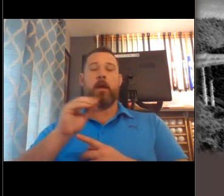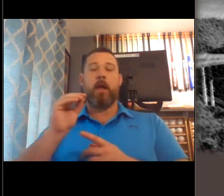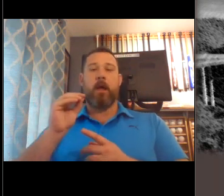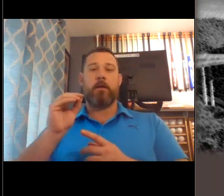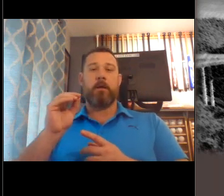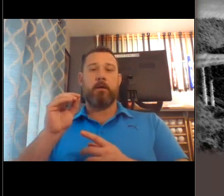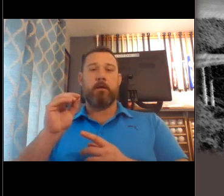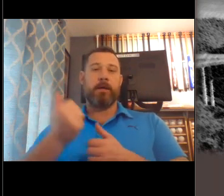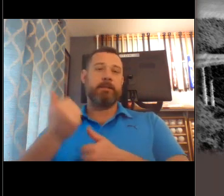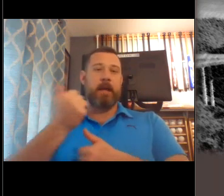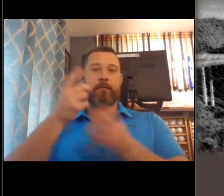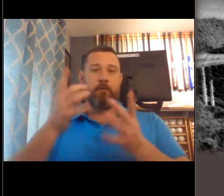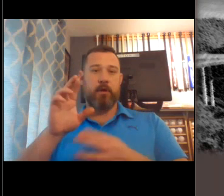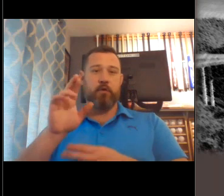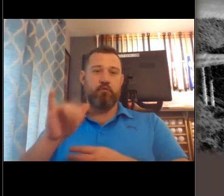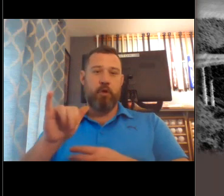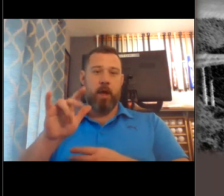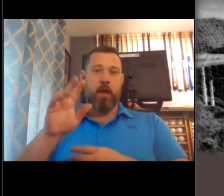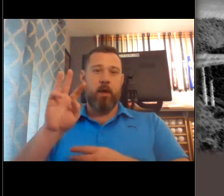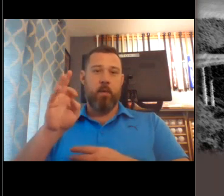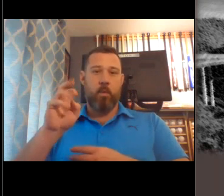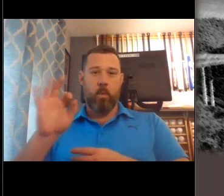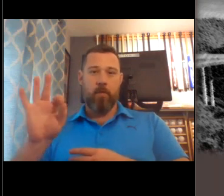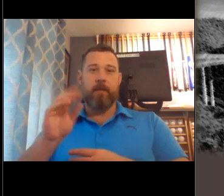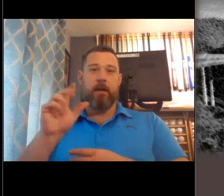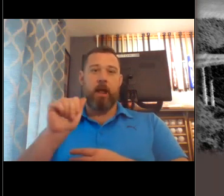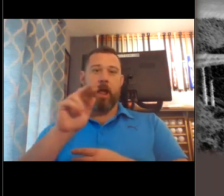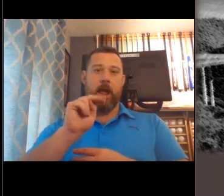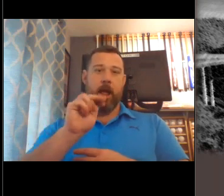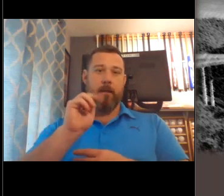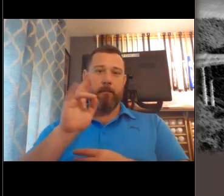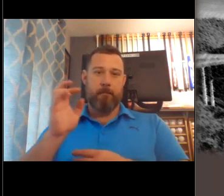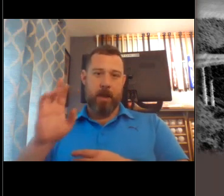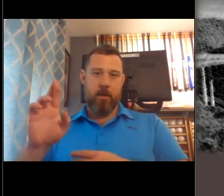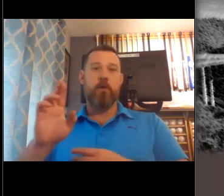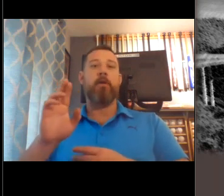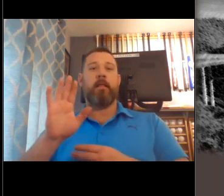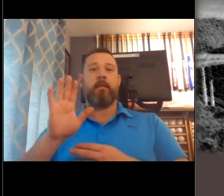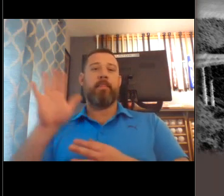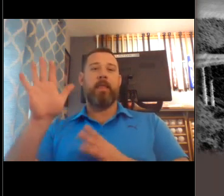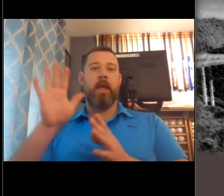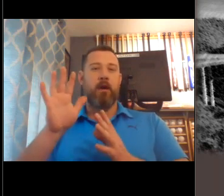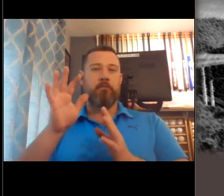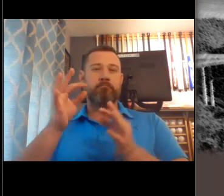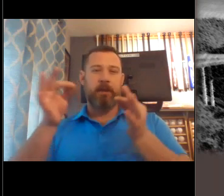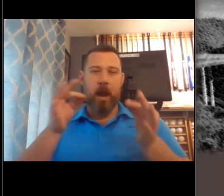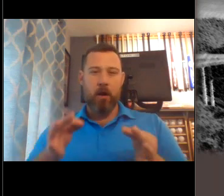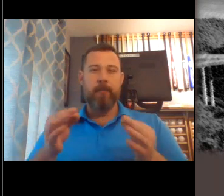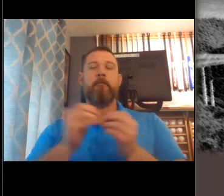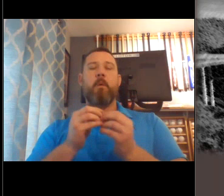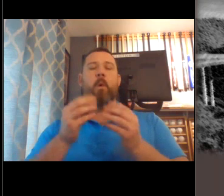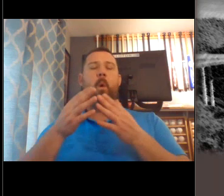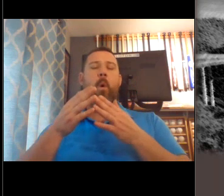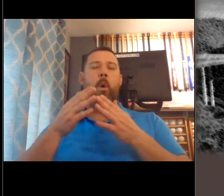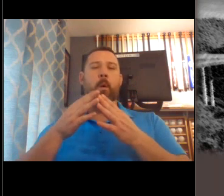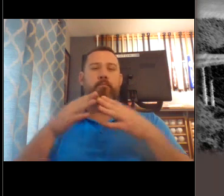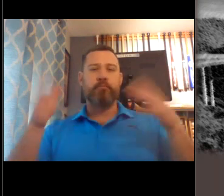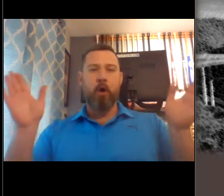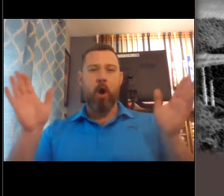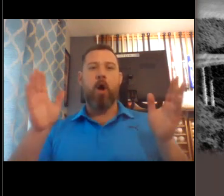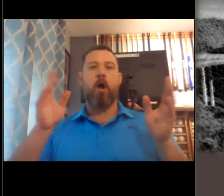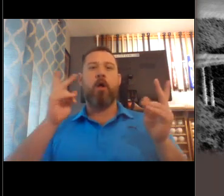Directors Ray Wolf and Ann Mayer for their narrative and providing a more broader view for me